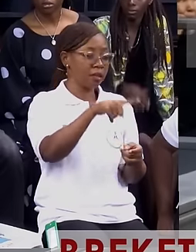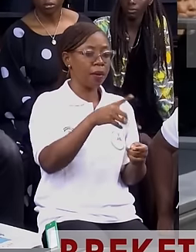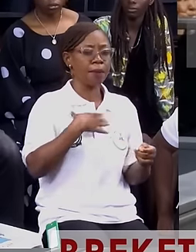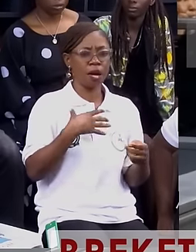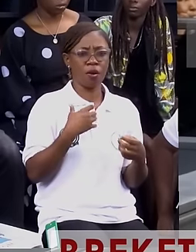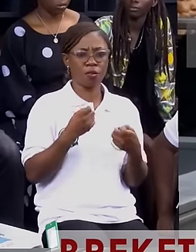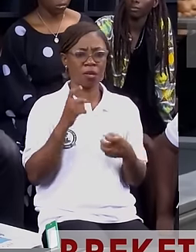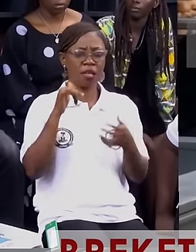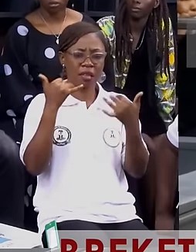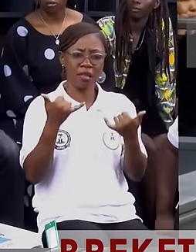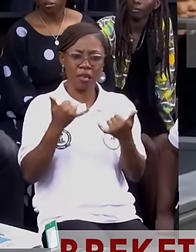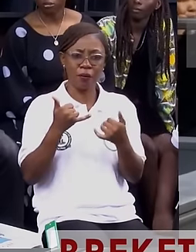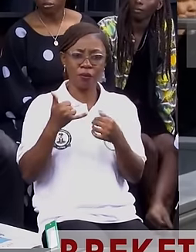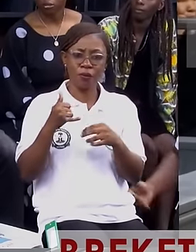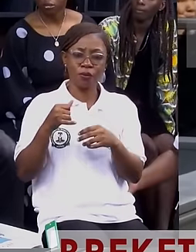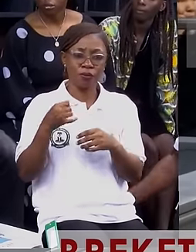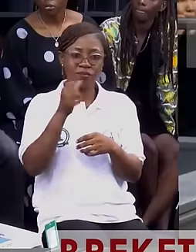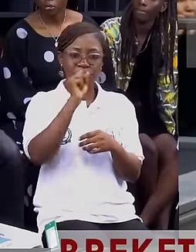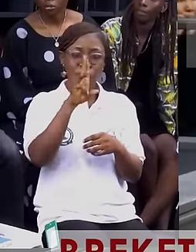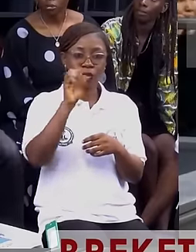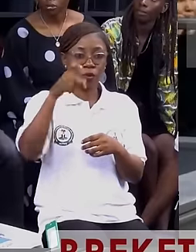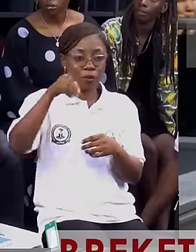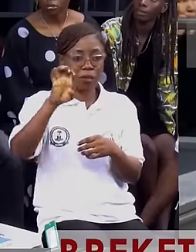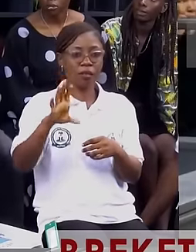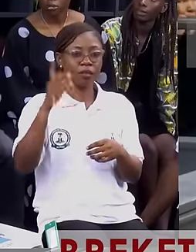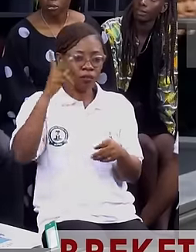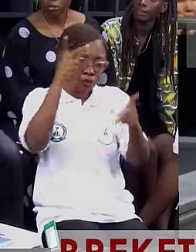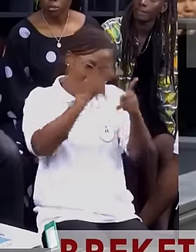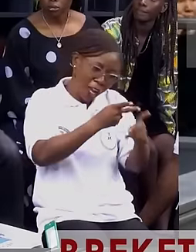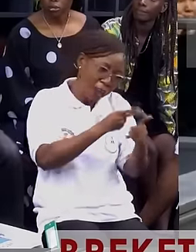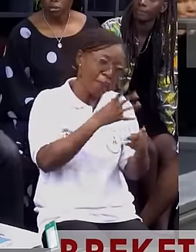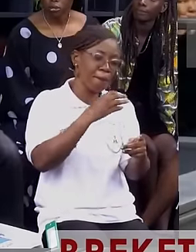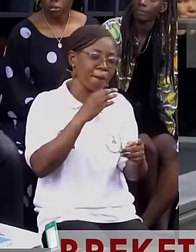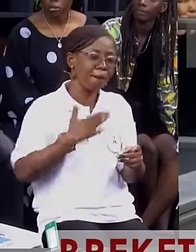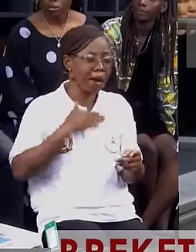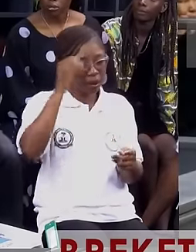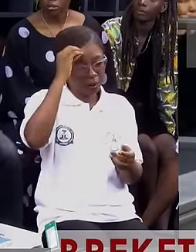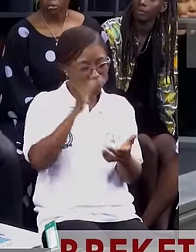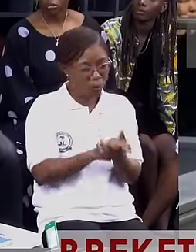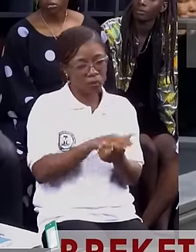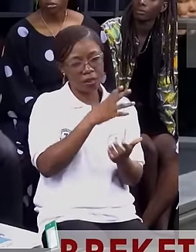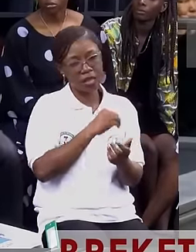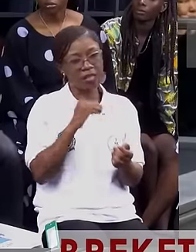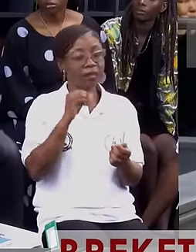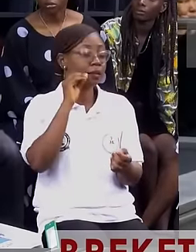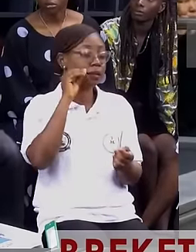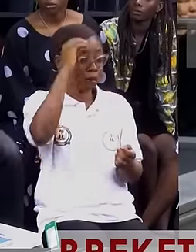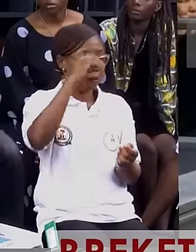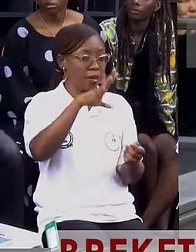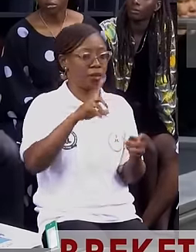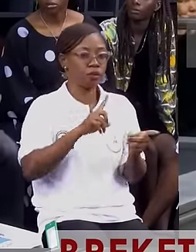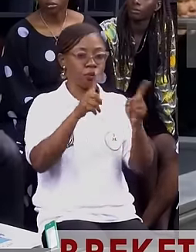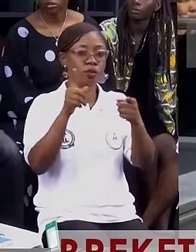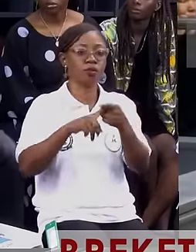suspect. We went to Mabushi. They now said they should detain my husband and the guy that she went to visit before she